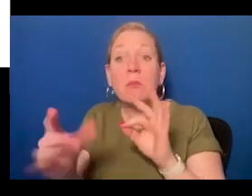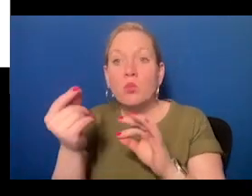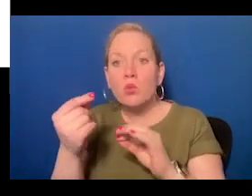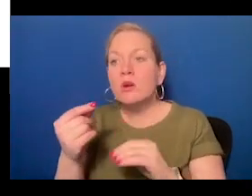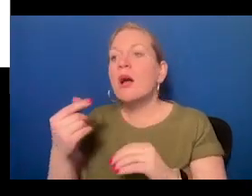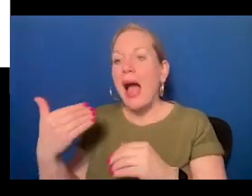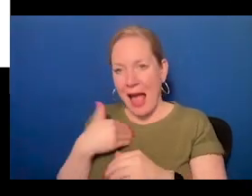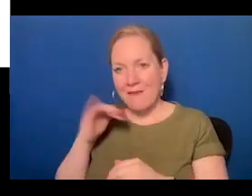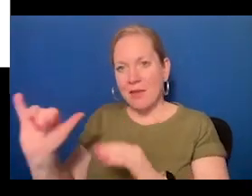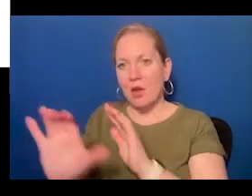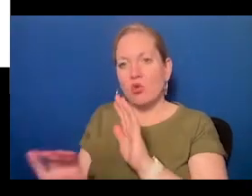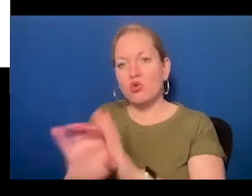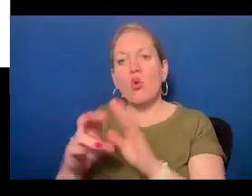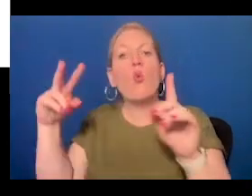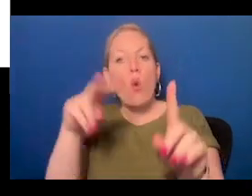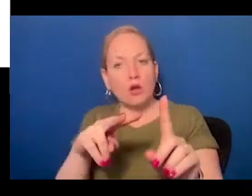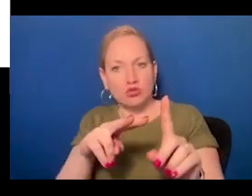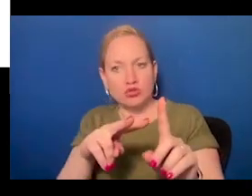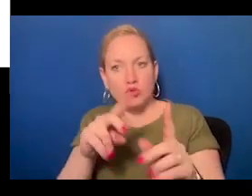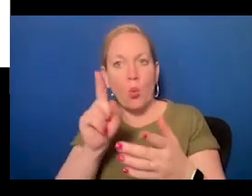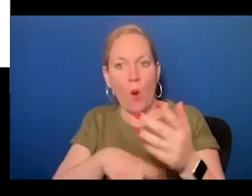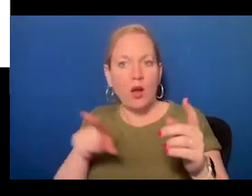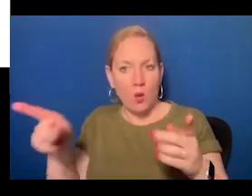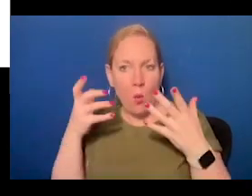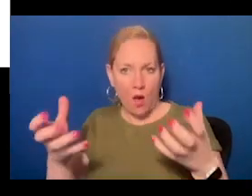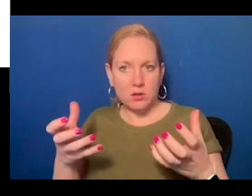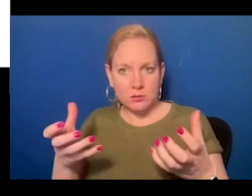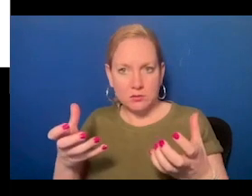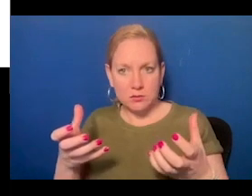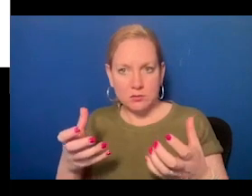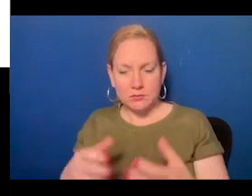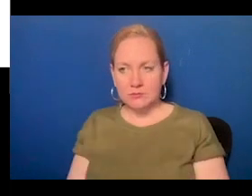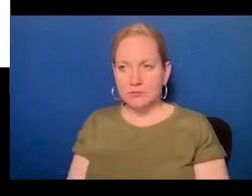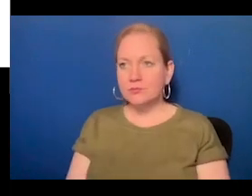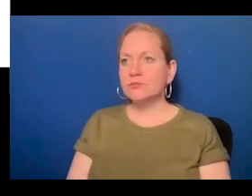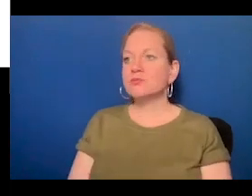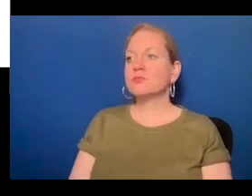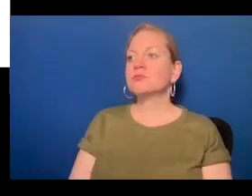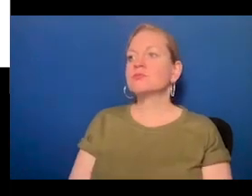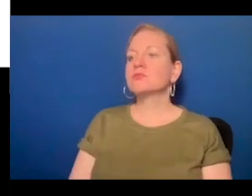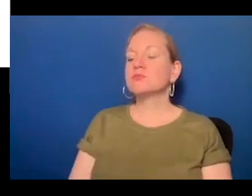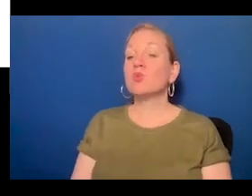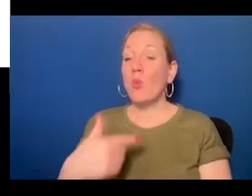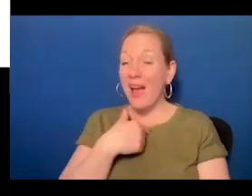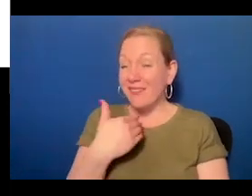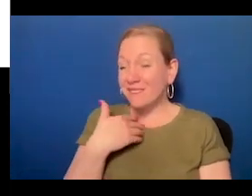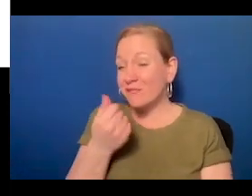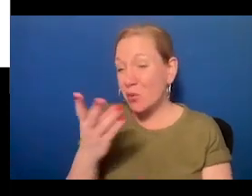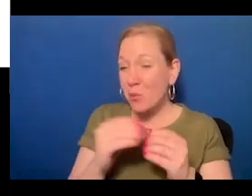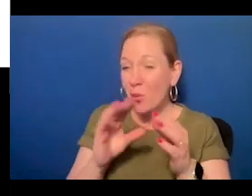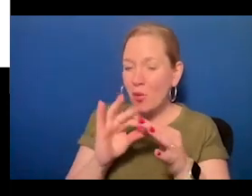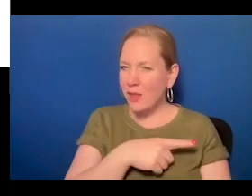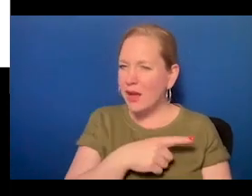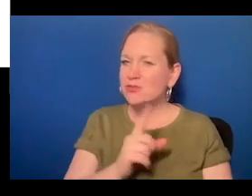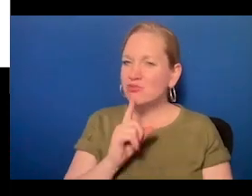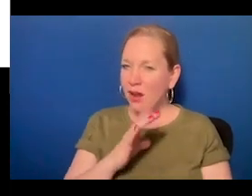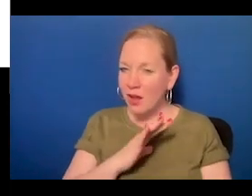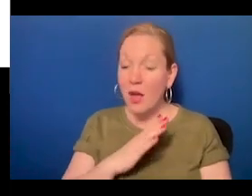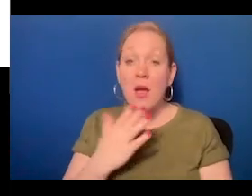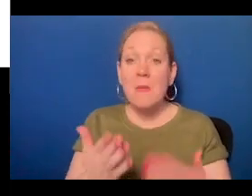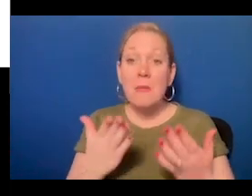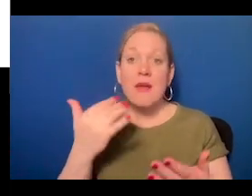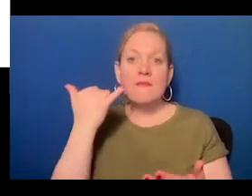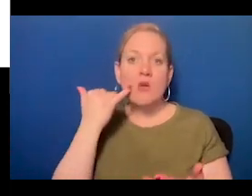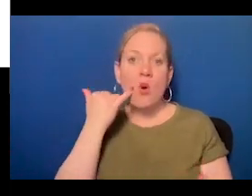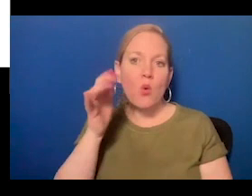like a character wanting something, is just have them look at it. A little bit of like a cheat, a shortcut, but just have them watch. Drop hints